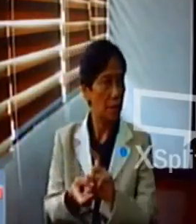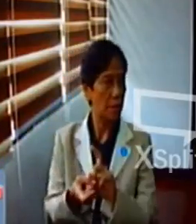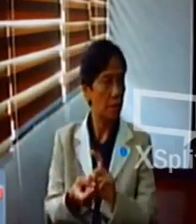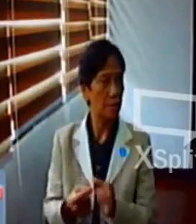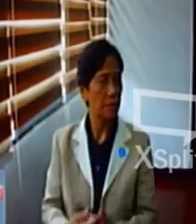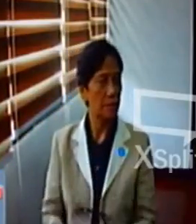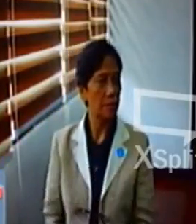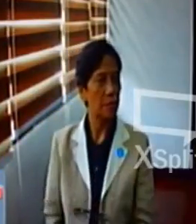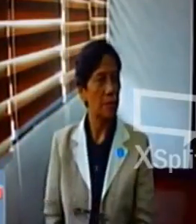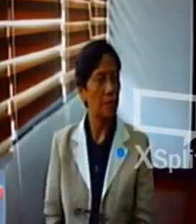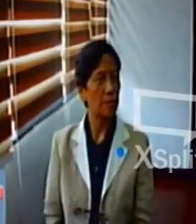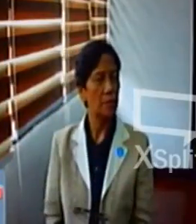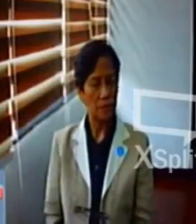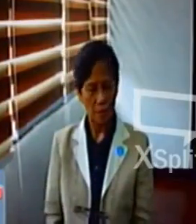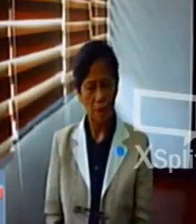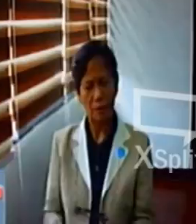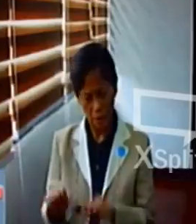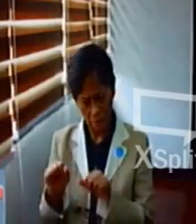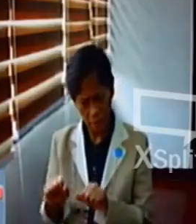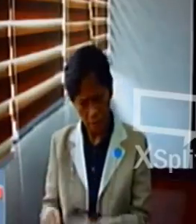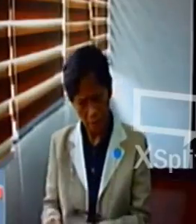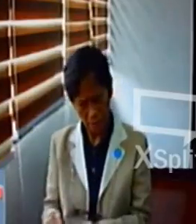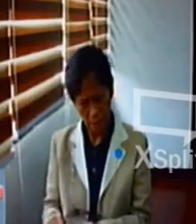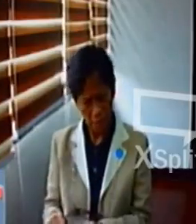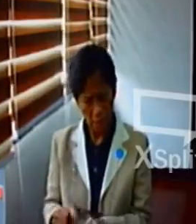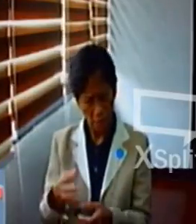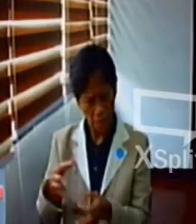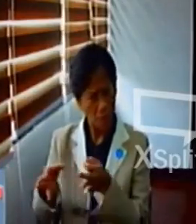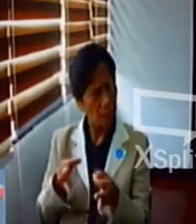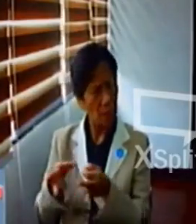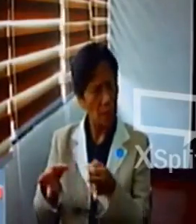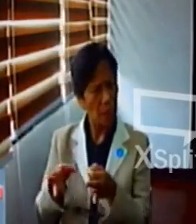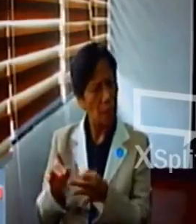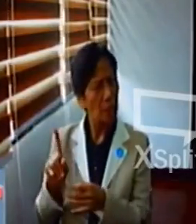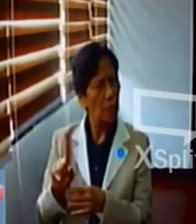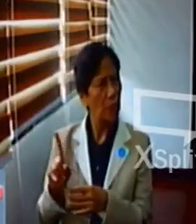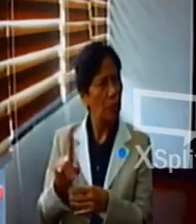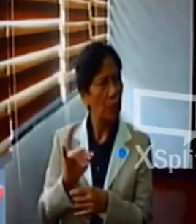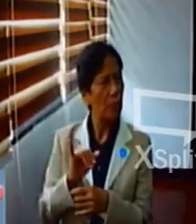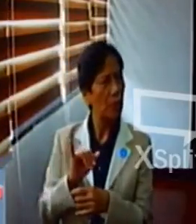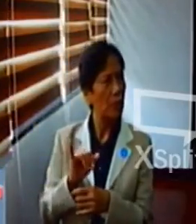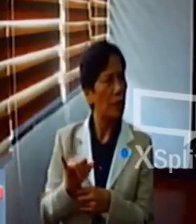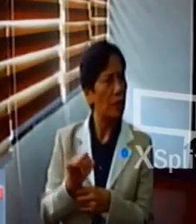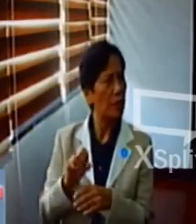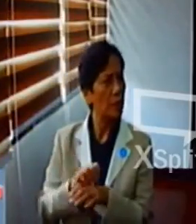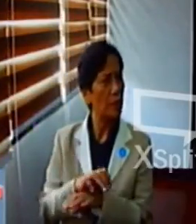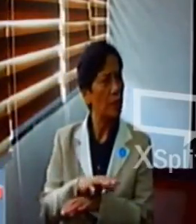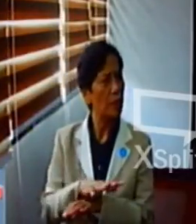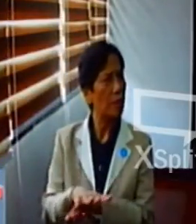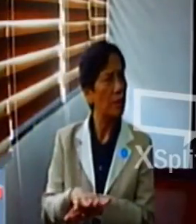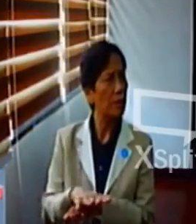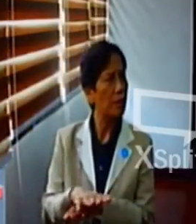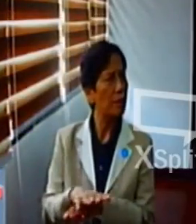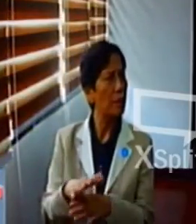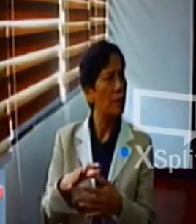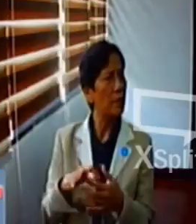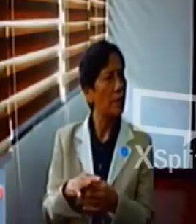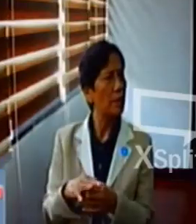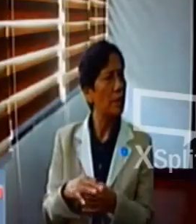effect. So can you clarify what is that multiplier effect, or how does it multiply the